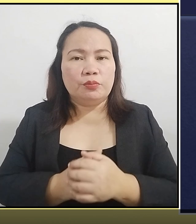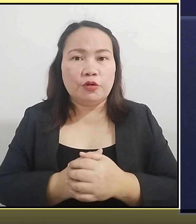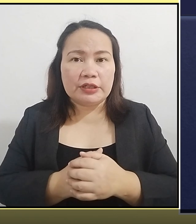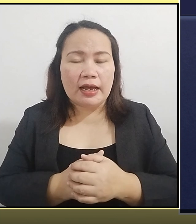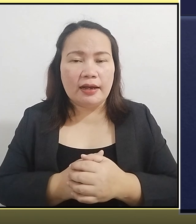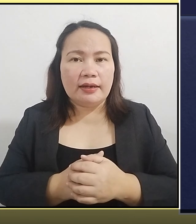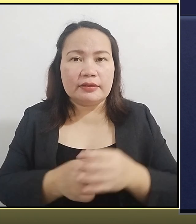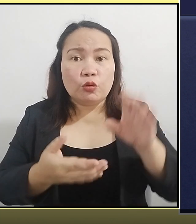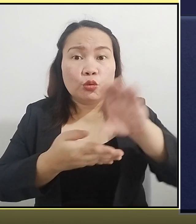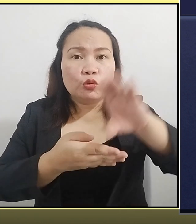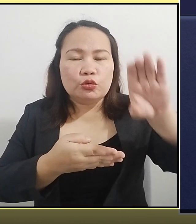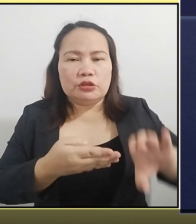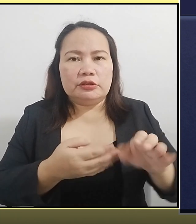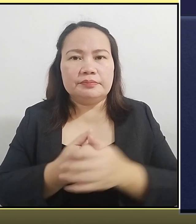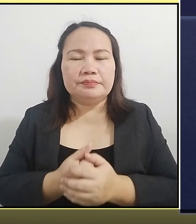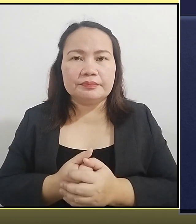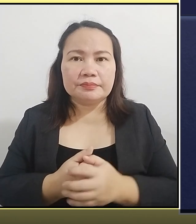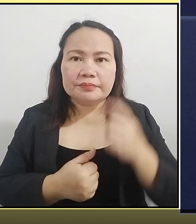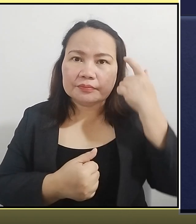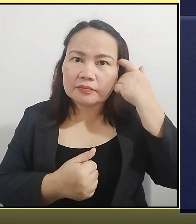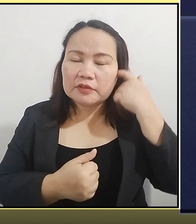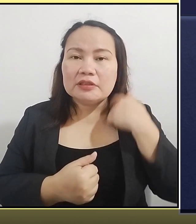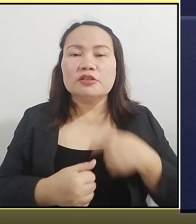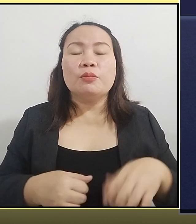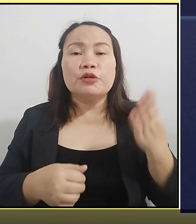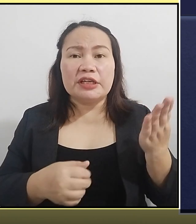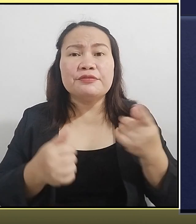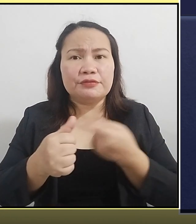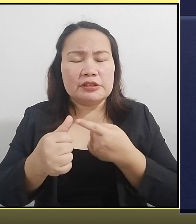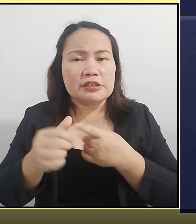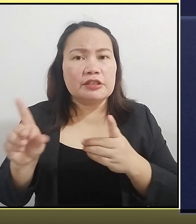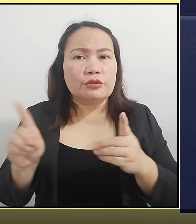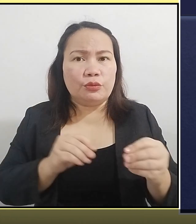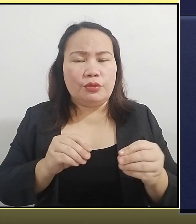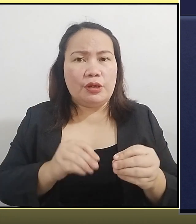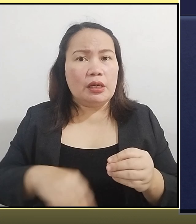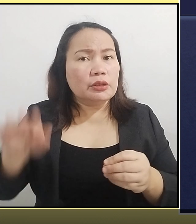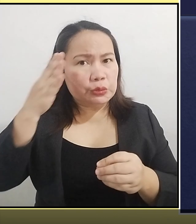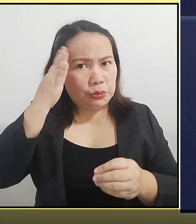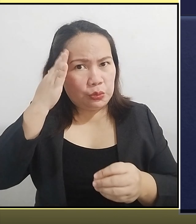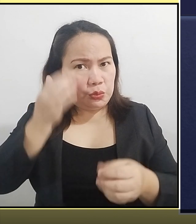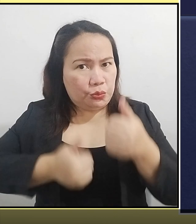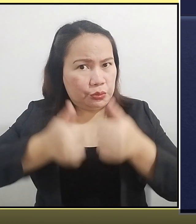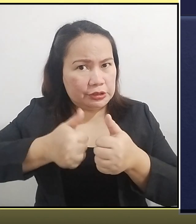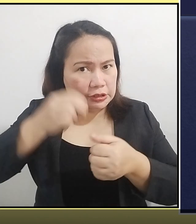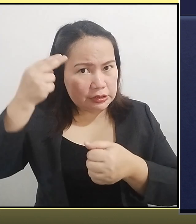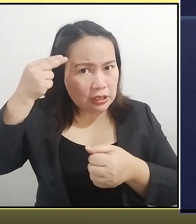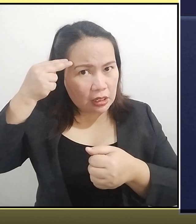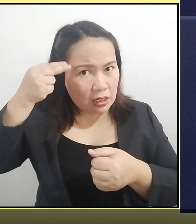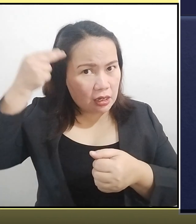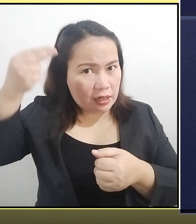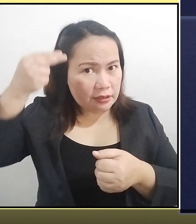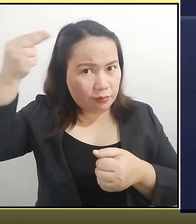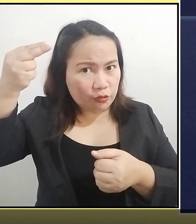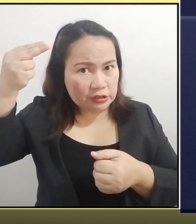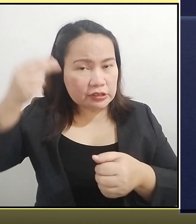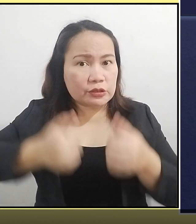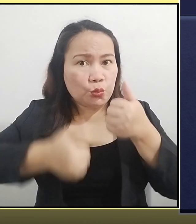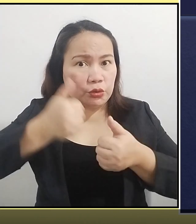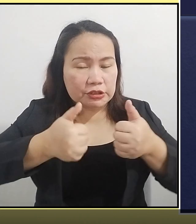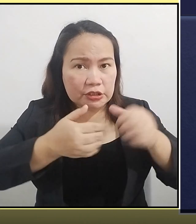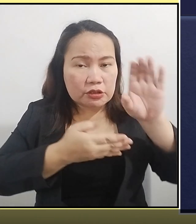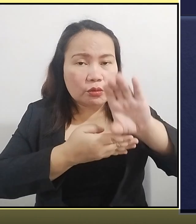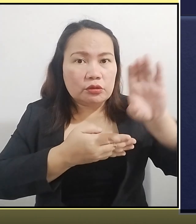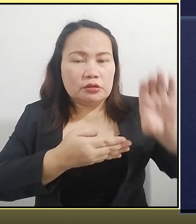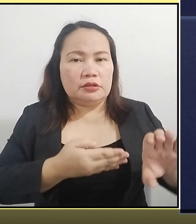po muna ang gagawin. Dapat ma-identify mo muna yung iyong hypothesis and conclusion. So, eating vegetables, that is